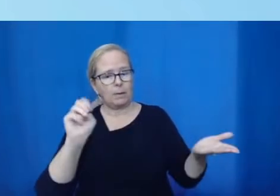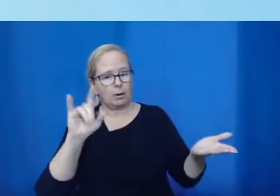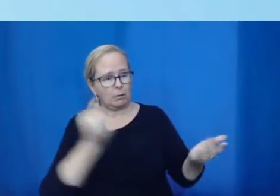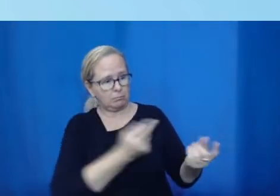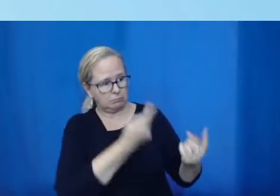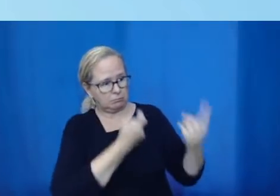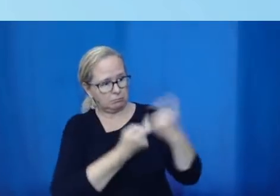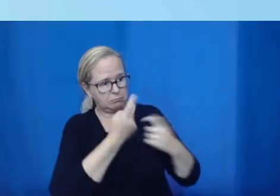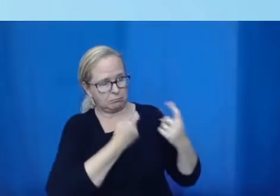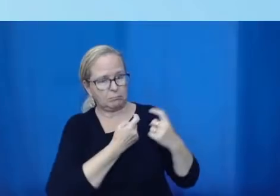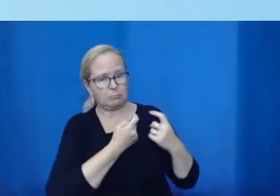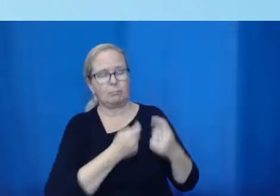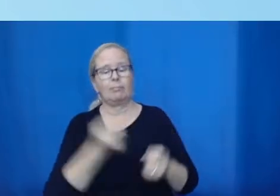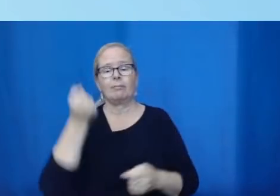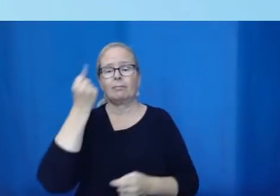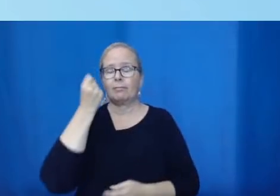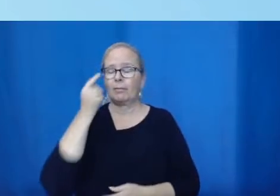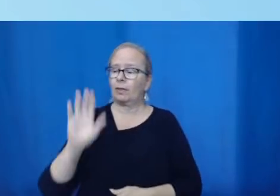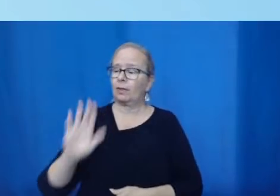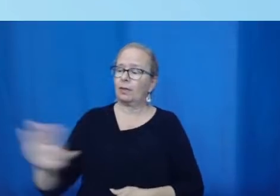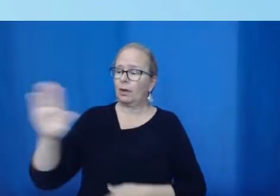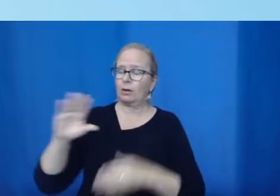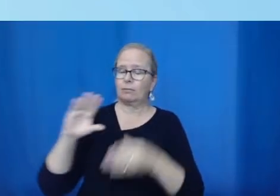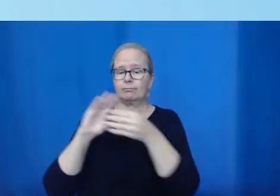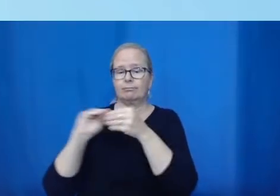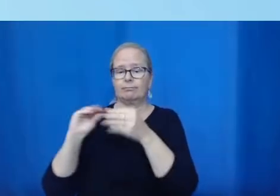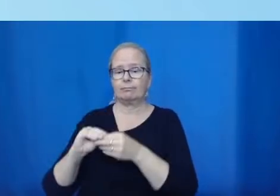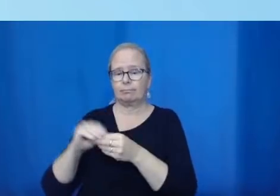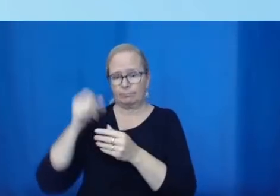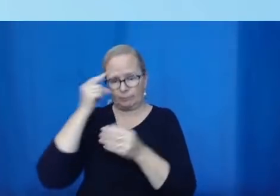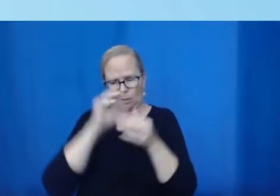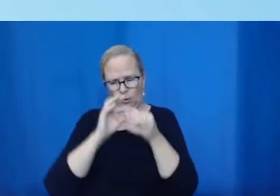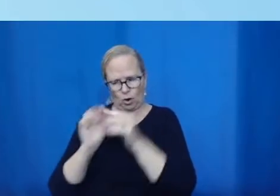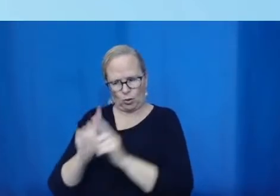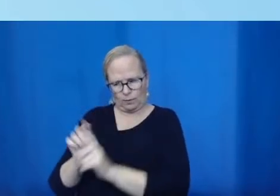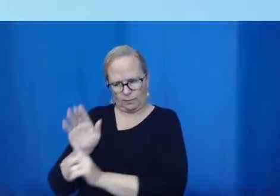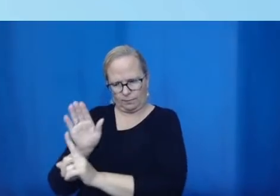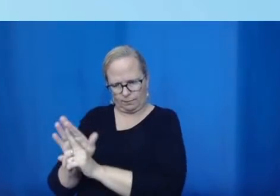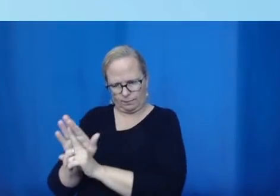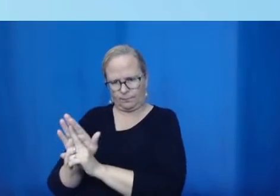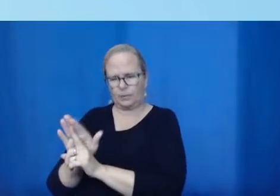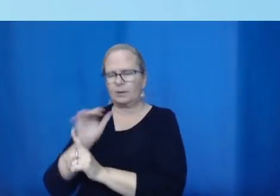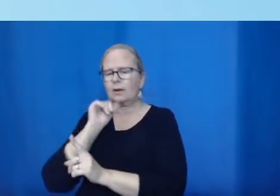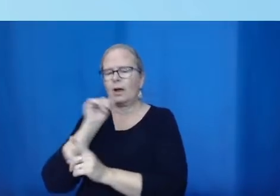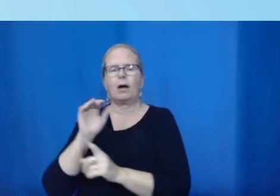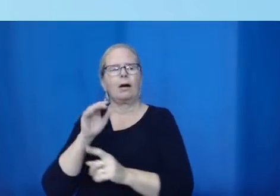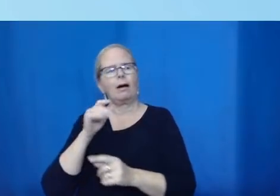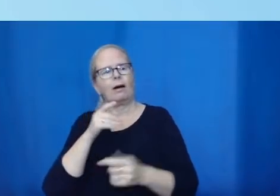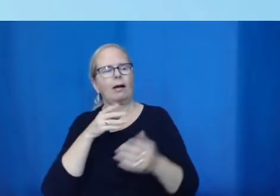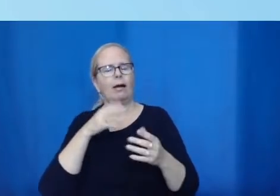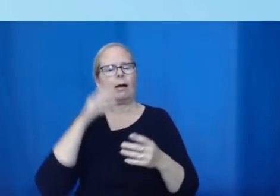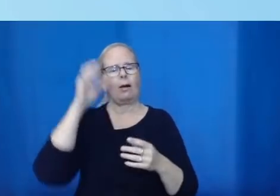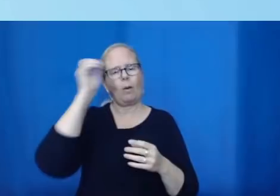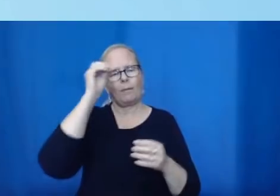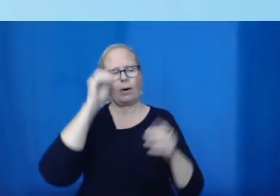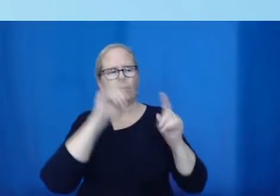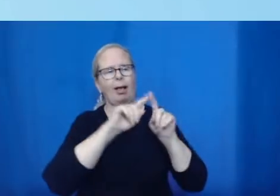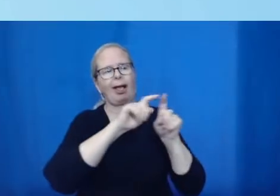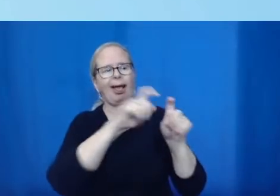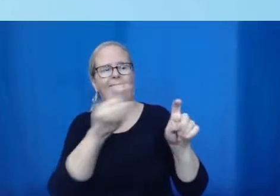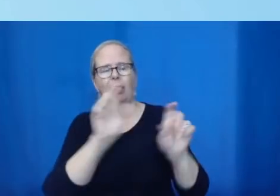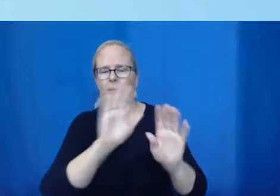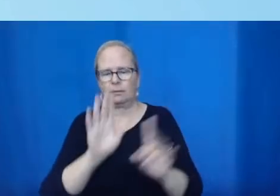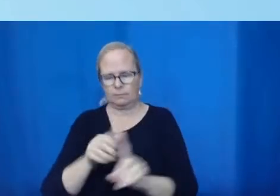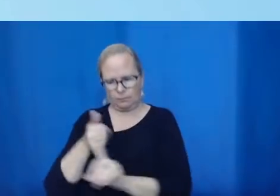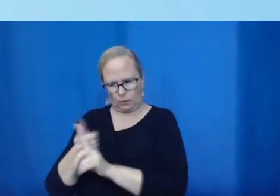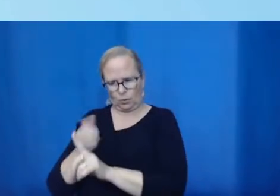ensure that everyone in the province has access to as much information concerning COVID-19 in Alberta as possible. As always, we will start things